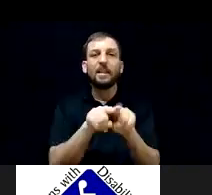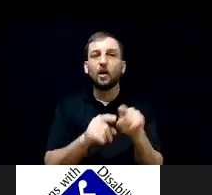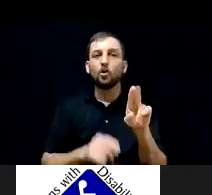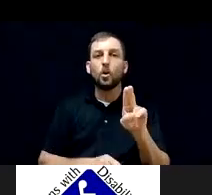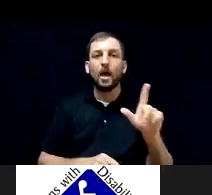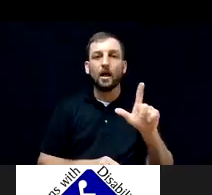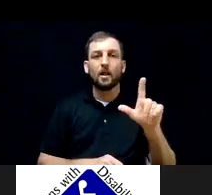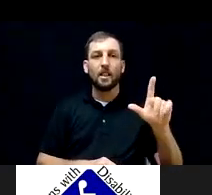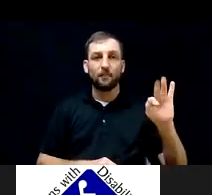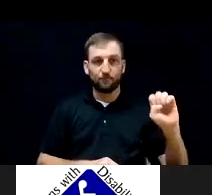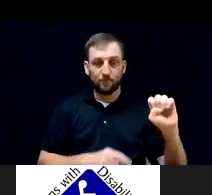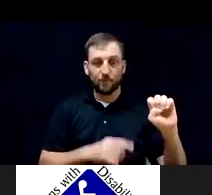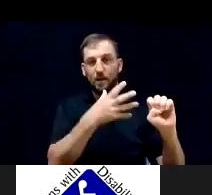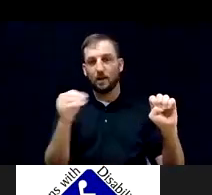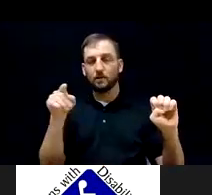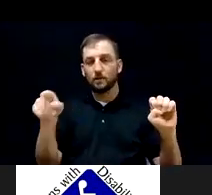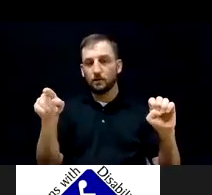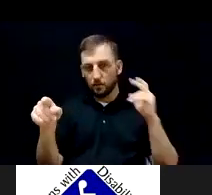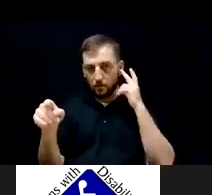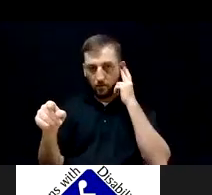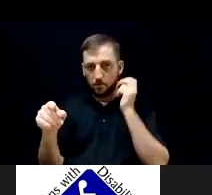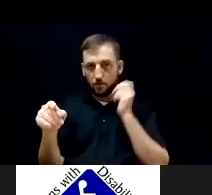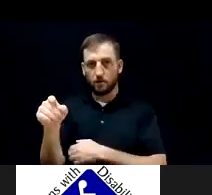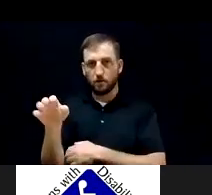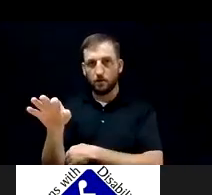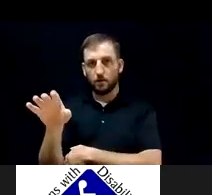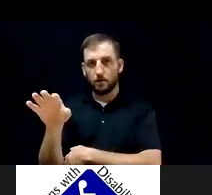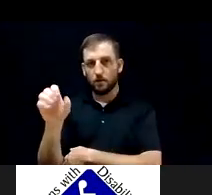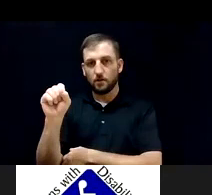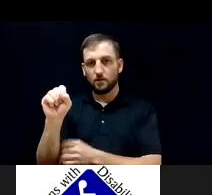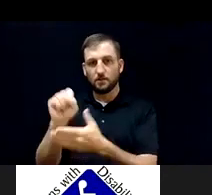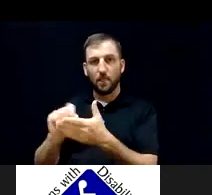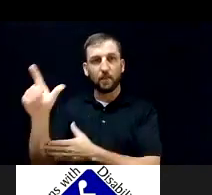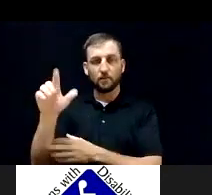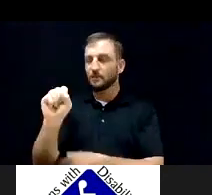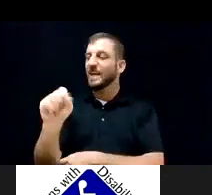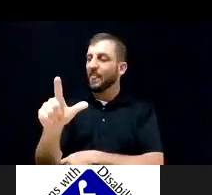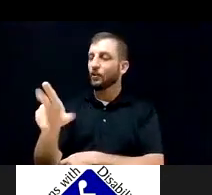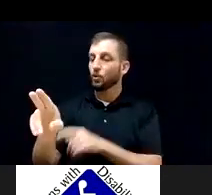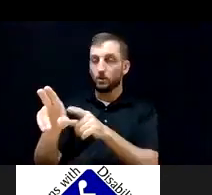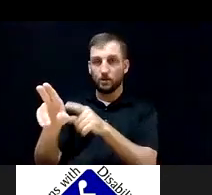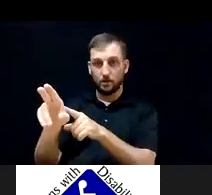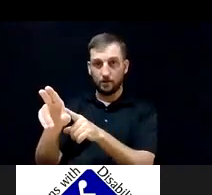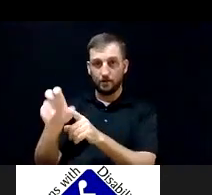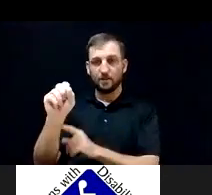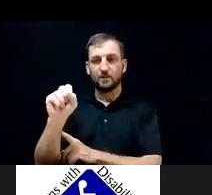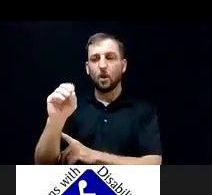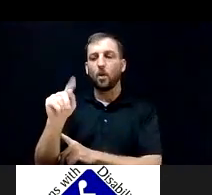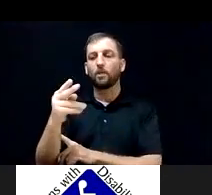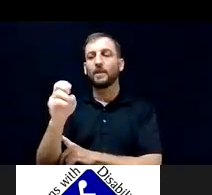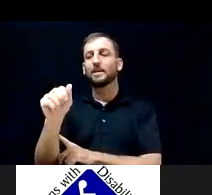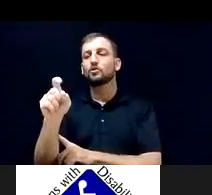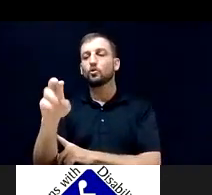program and the program at Southeastern, we have many similarities in our